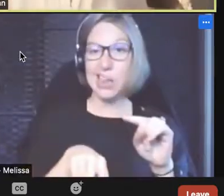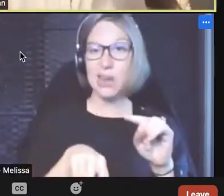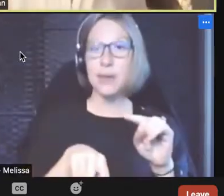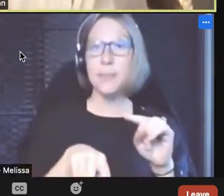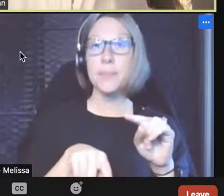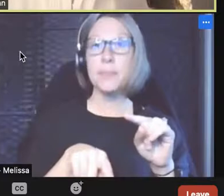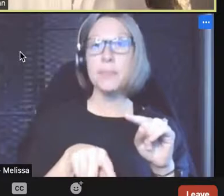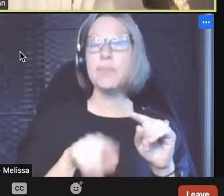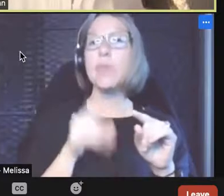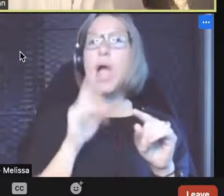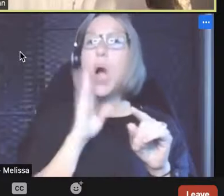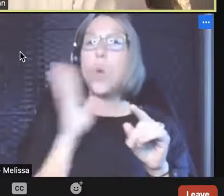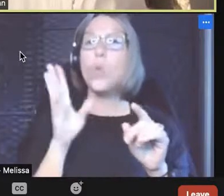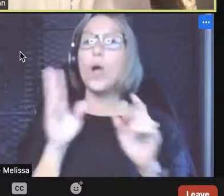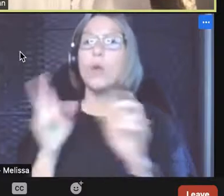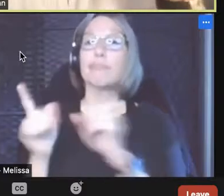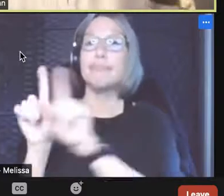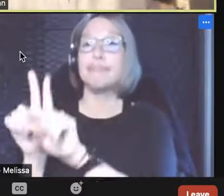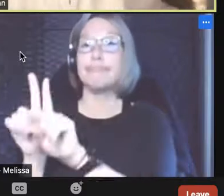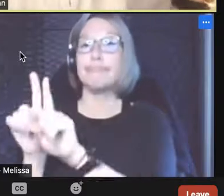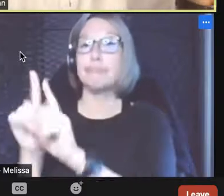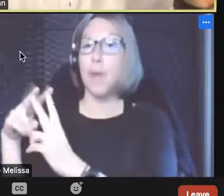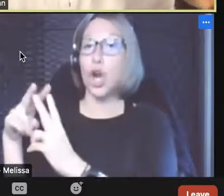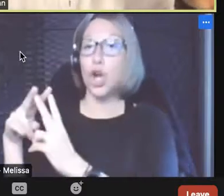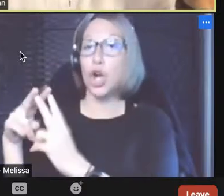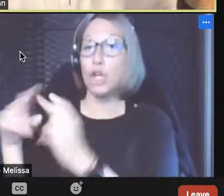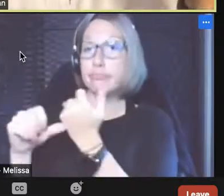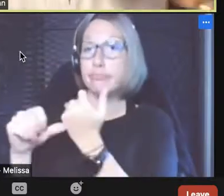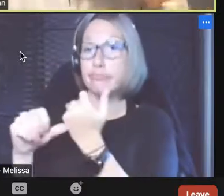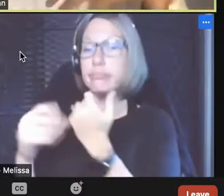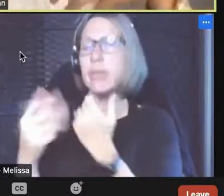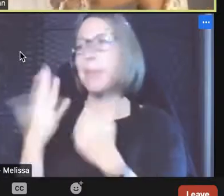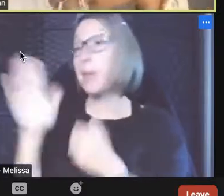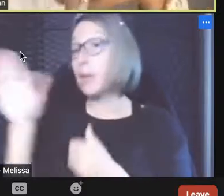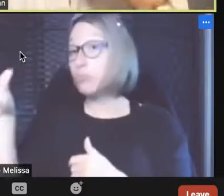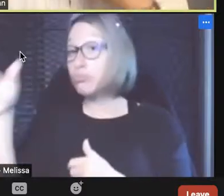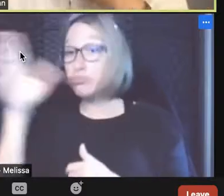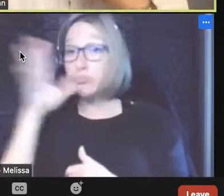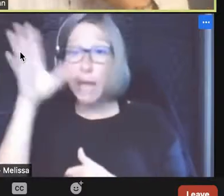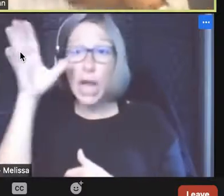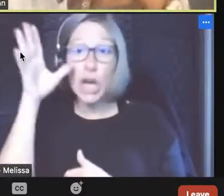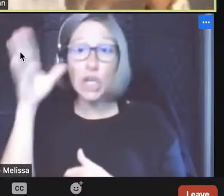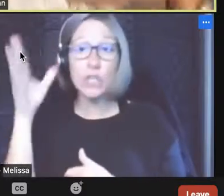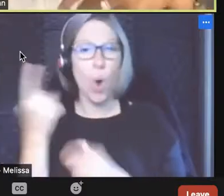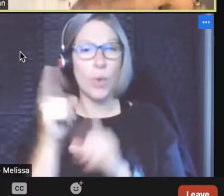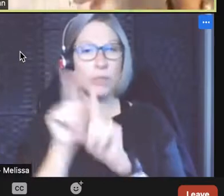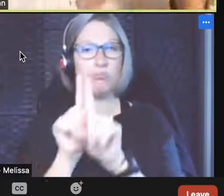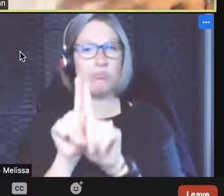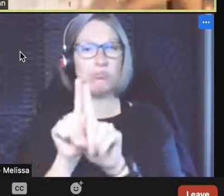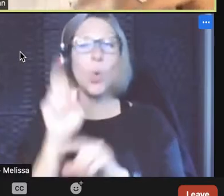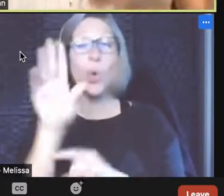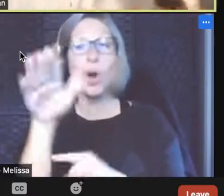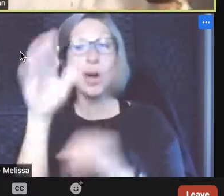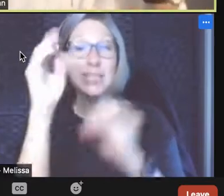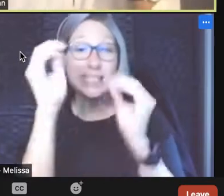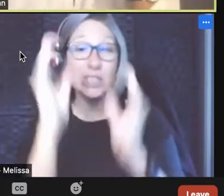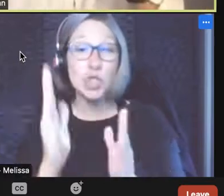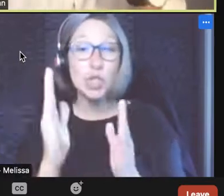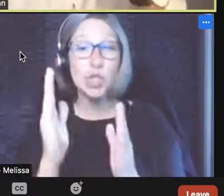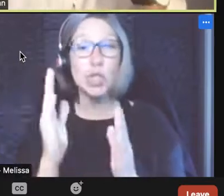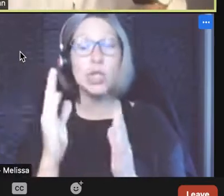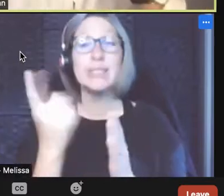partner assisted can be really helpful, you know? So if I ask a parent, because the parents are always with me, or ask a teacher, ask somebody who knows that